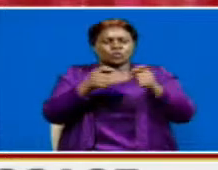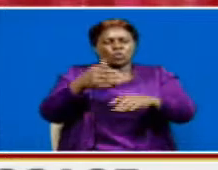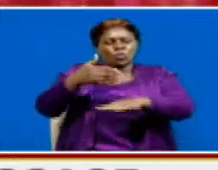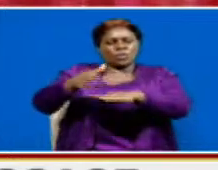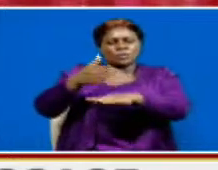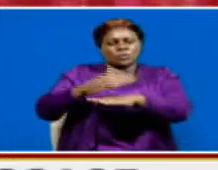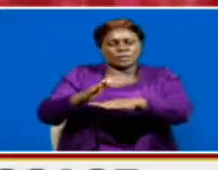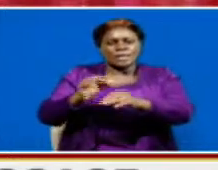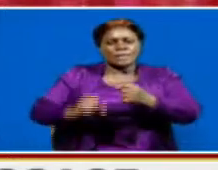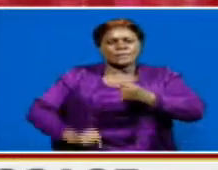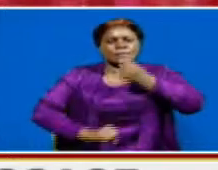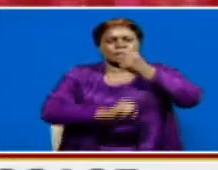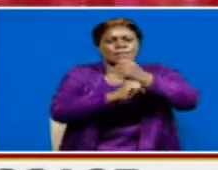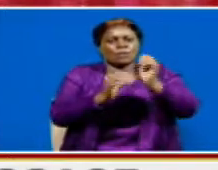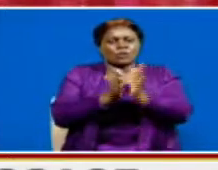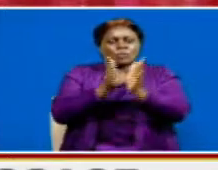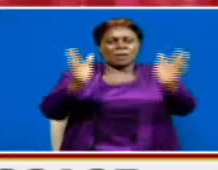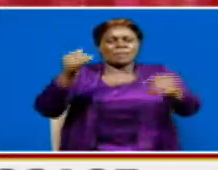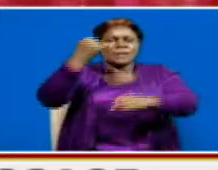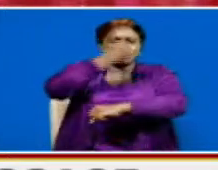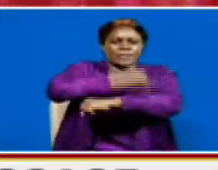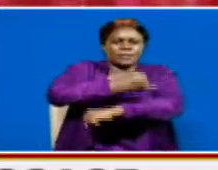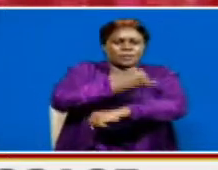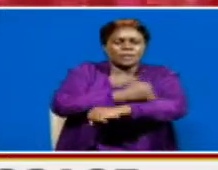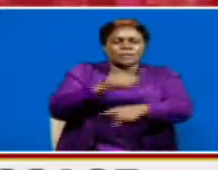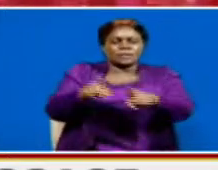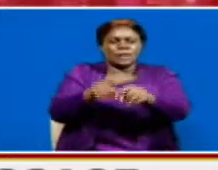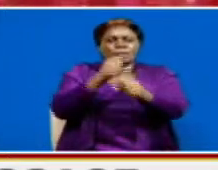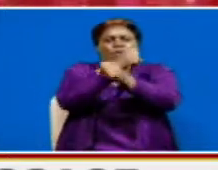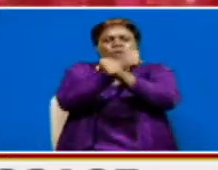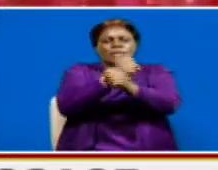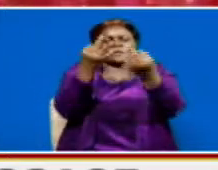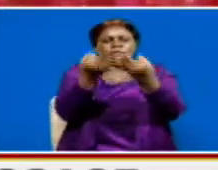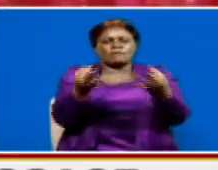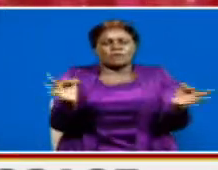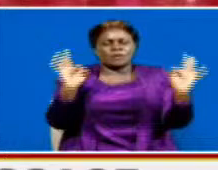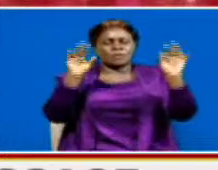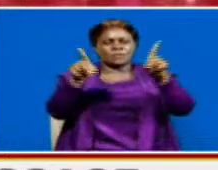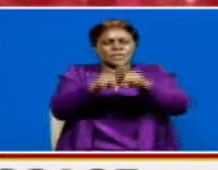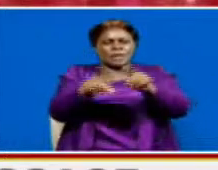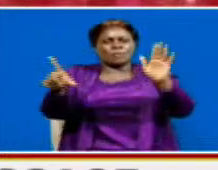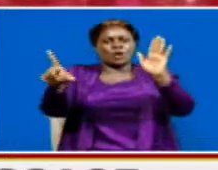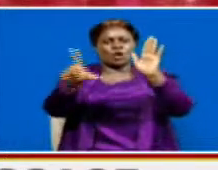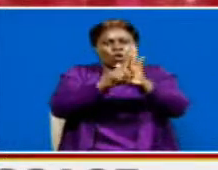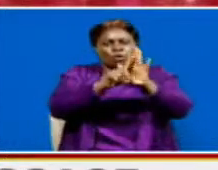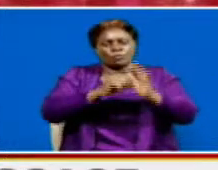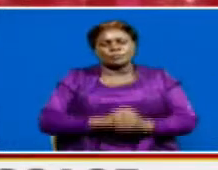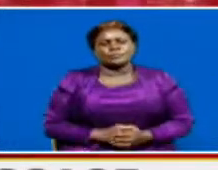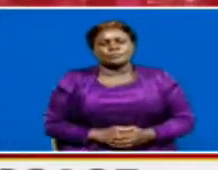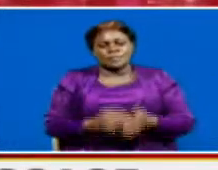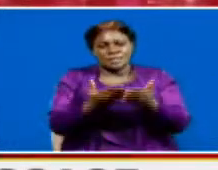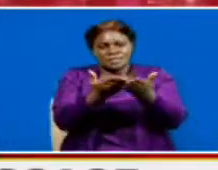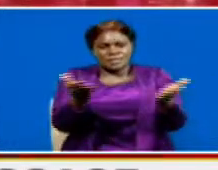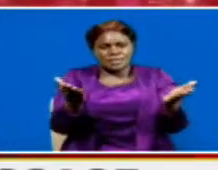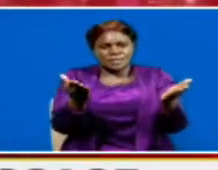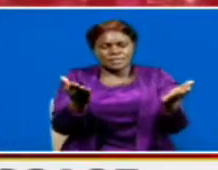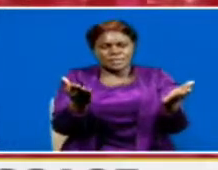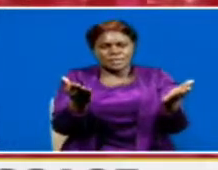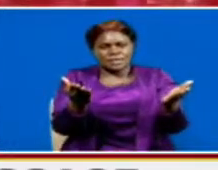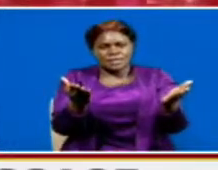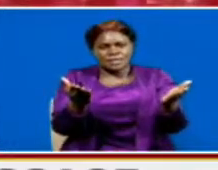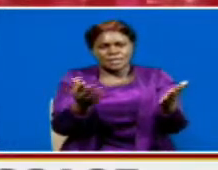wastage, supporting public institutions, and protecting freedom and the rule of law. This